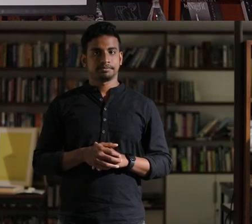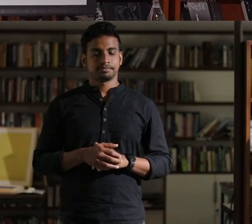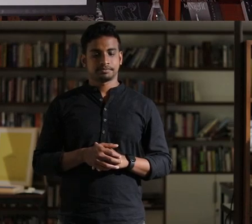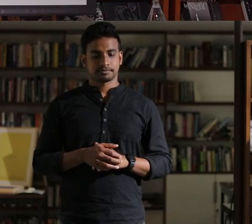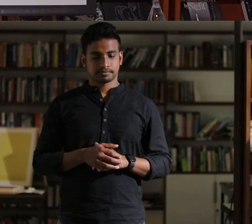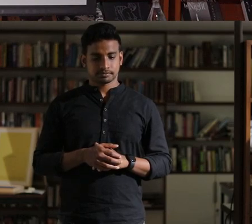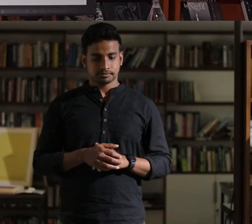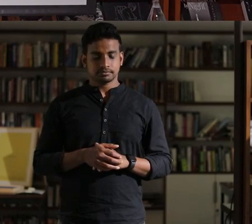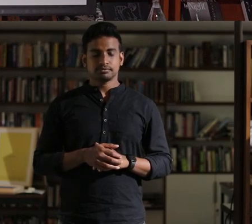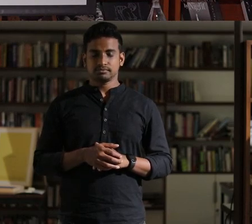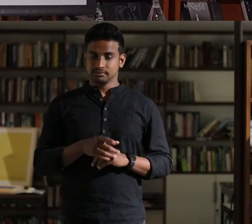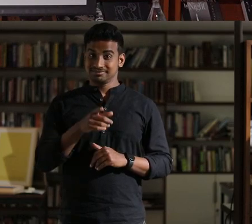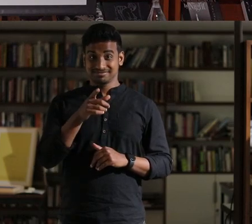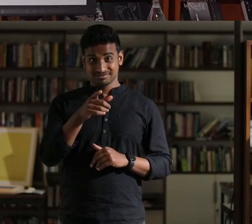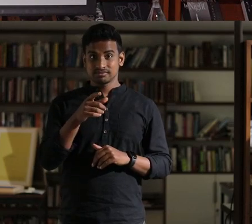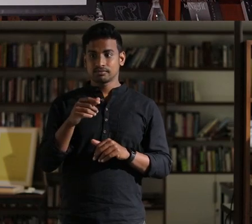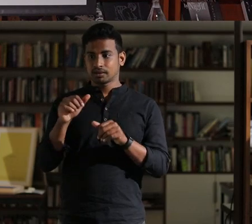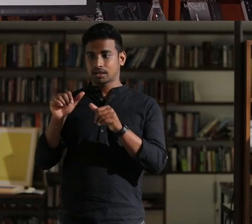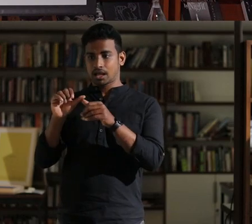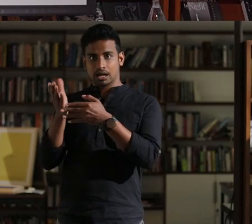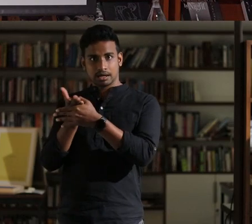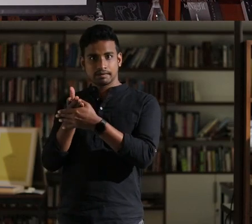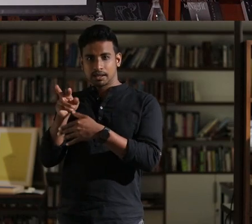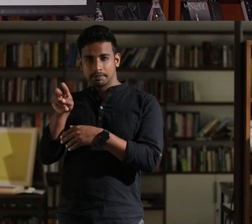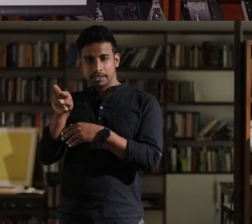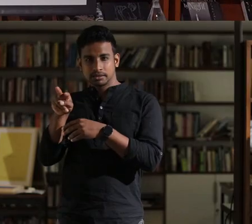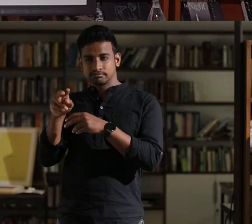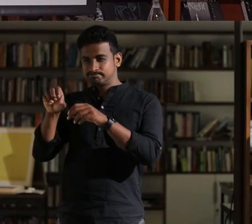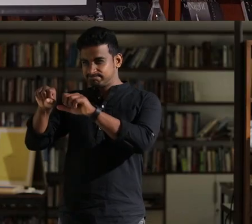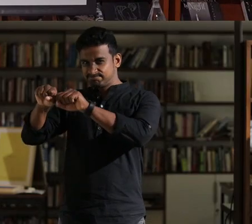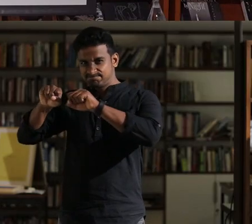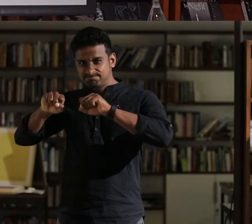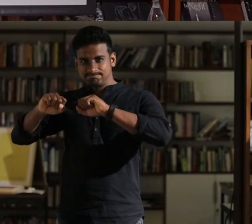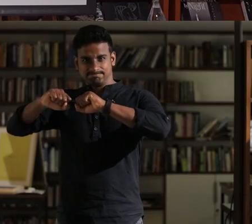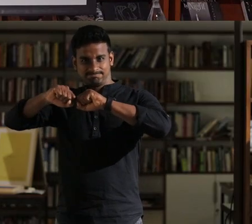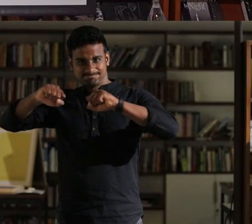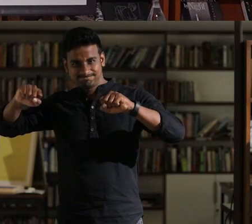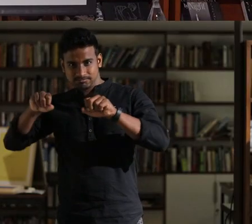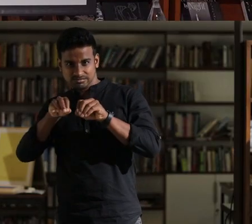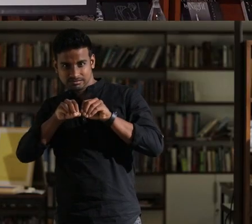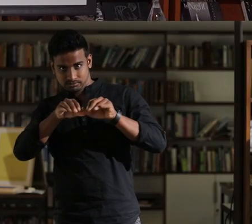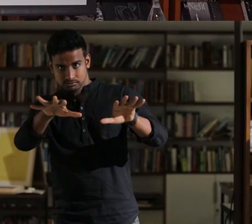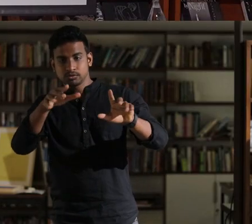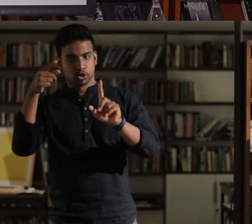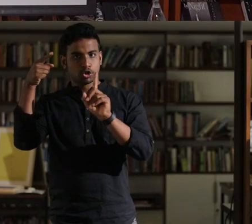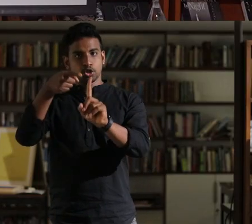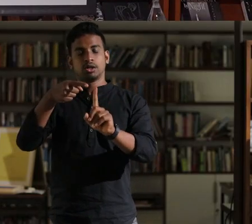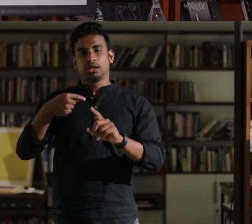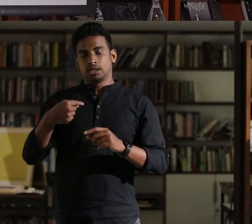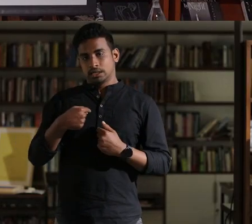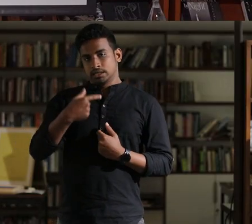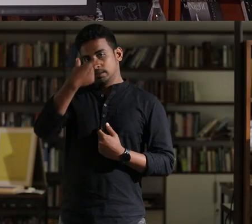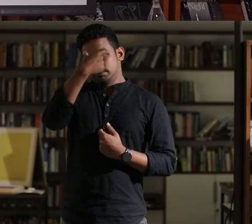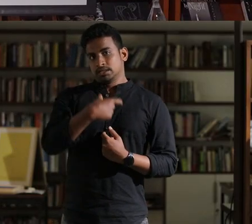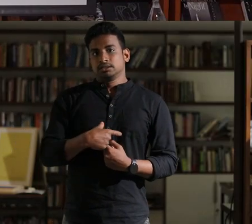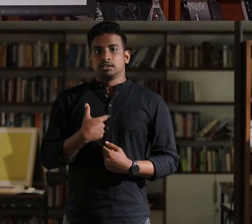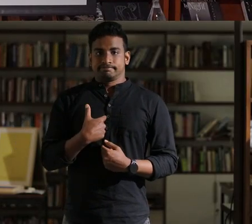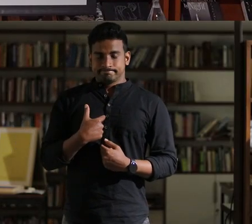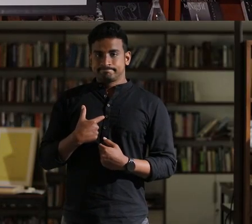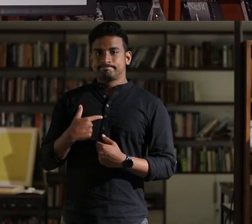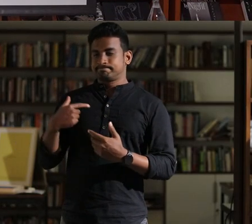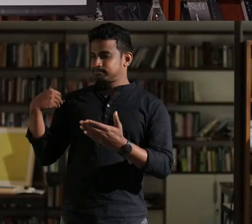partly personal, but also partly I was invited either to look at